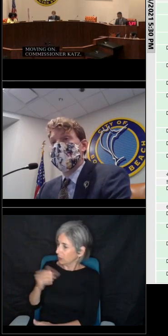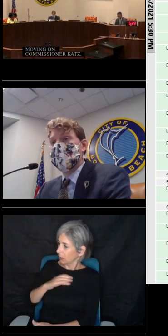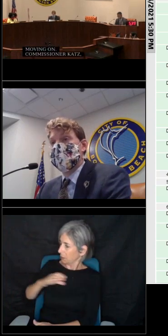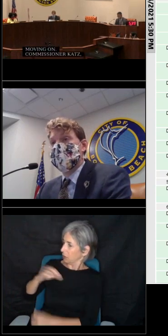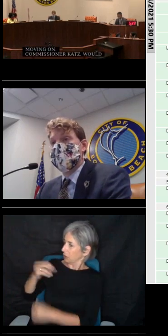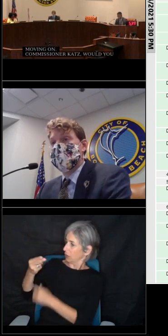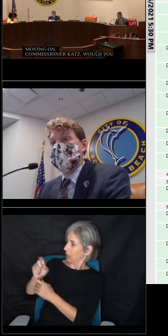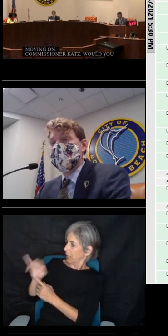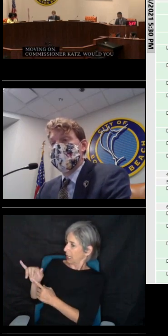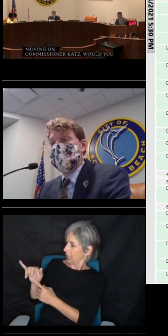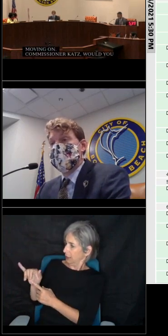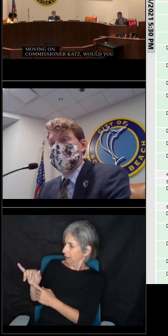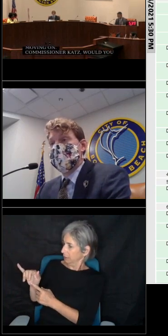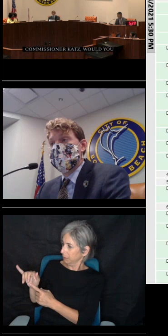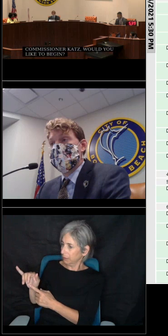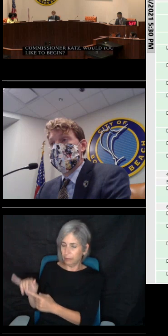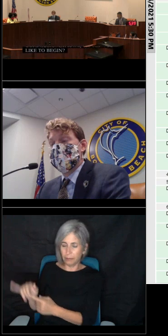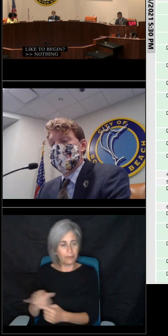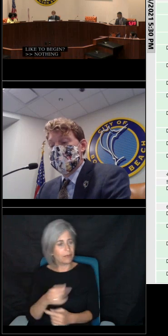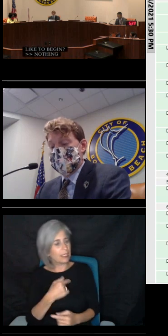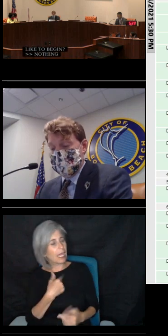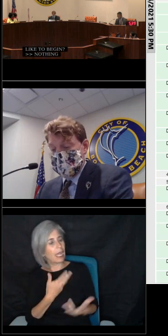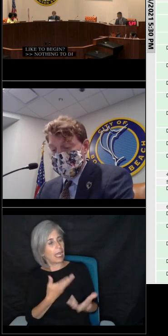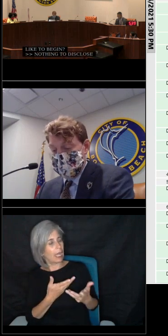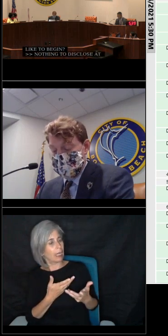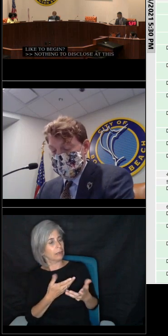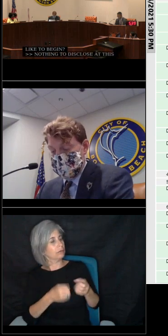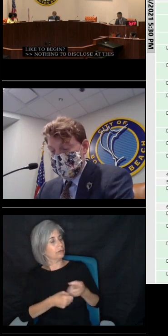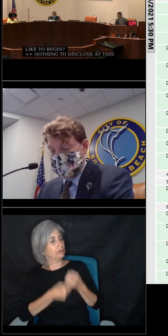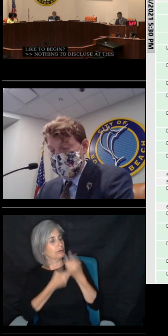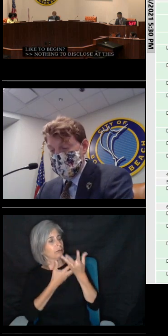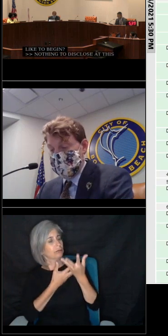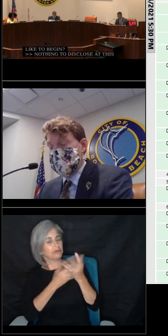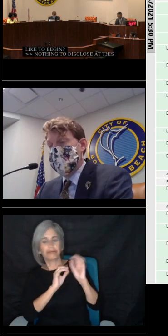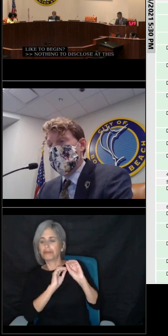Hay. No disclosures at this time.